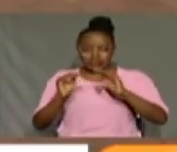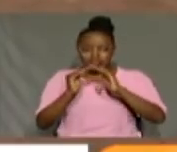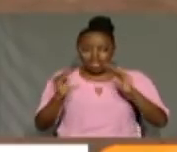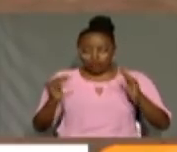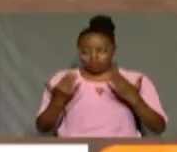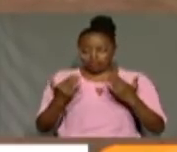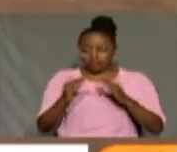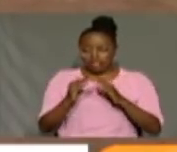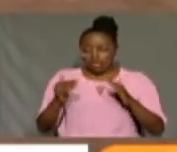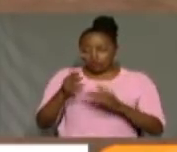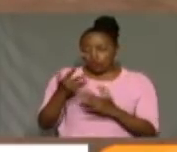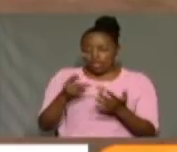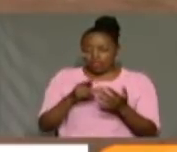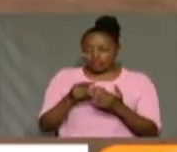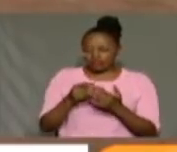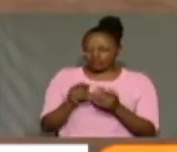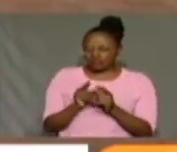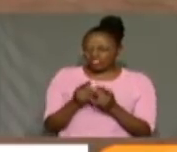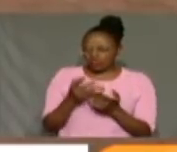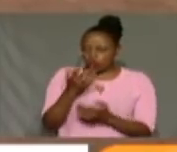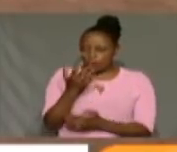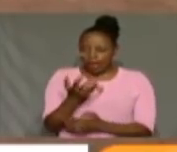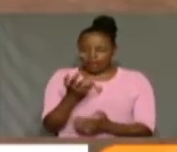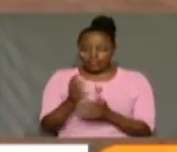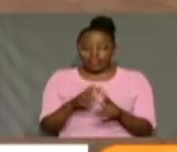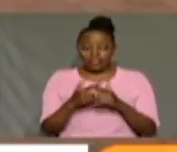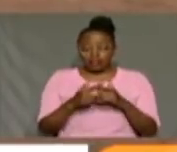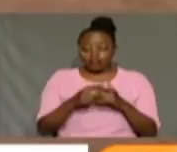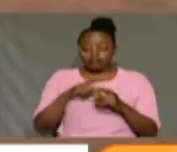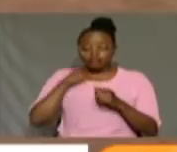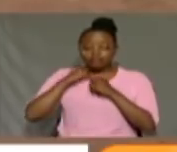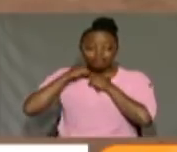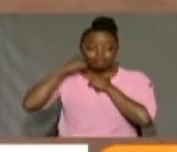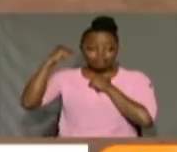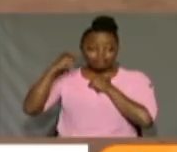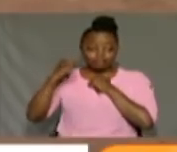nyumba ya mahame waliweza kupata kama amejinyonga akitumia kamba